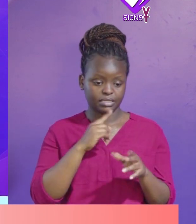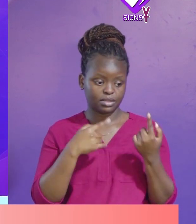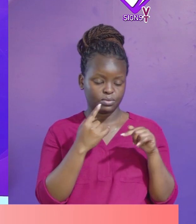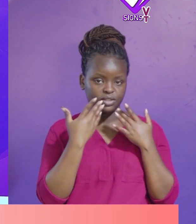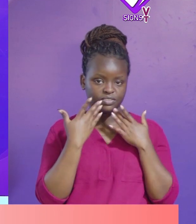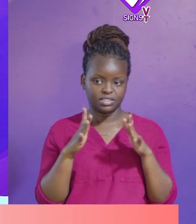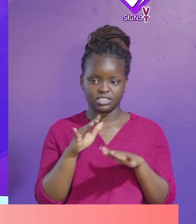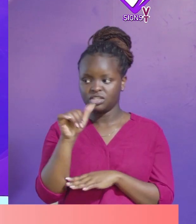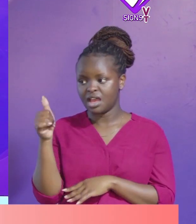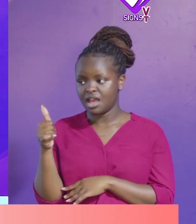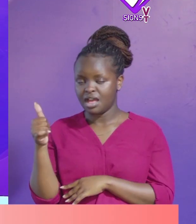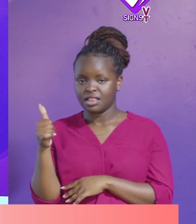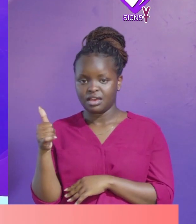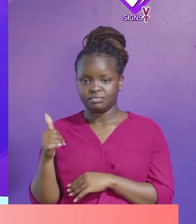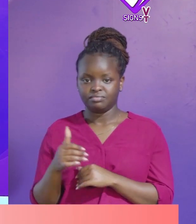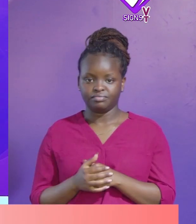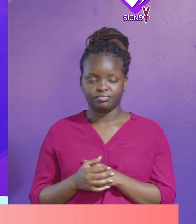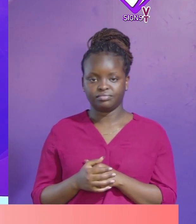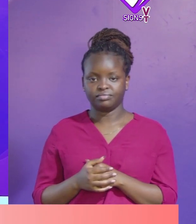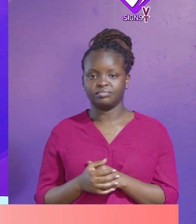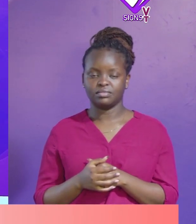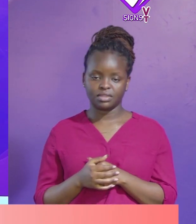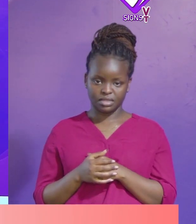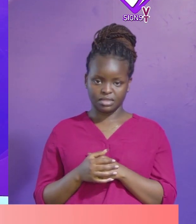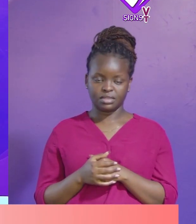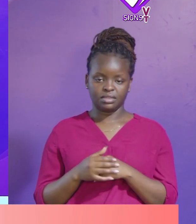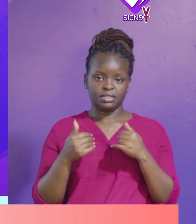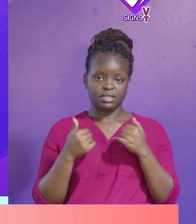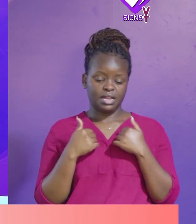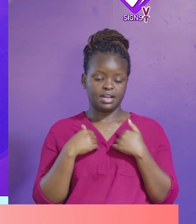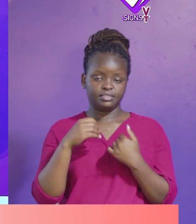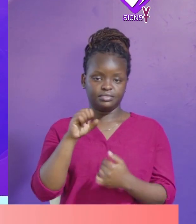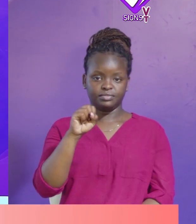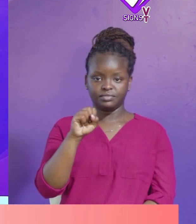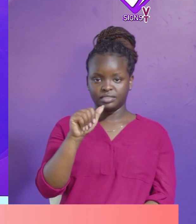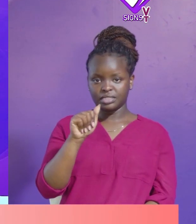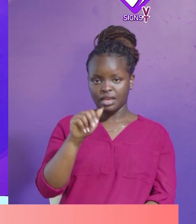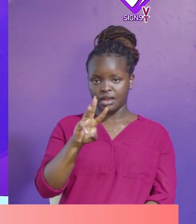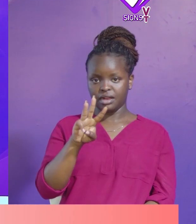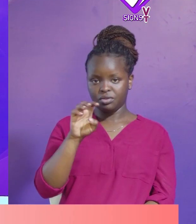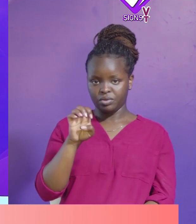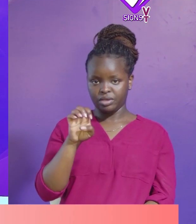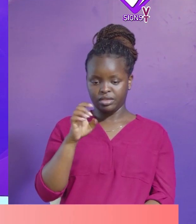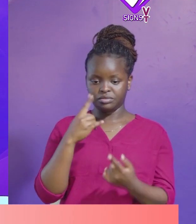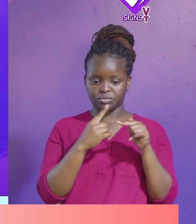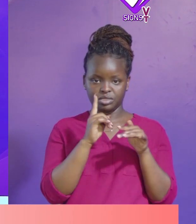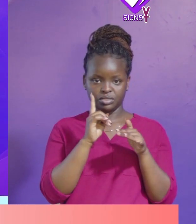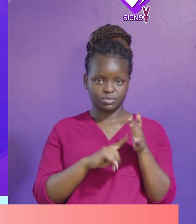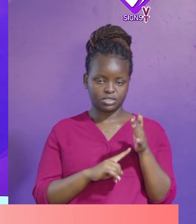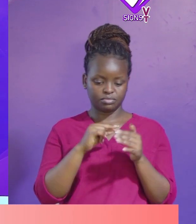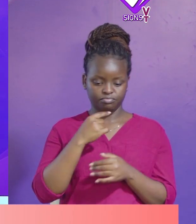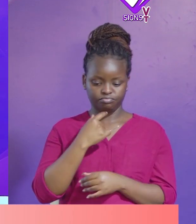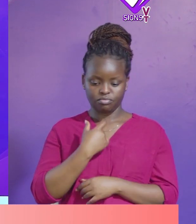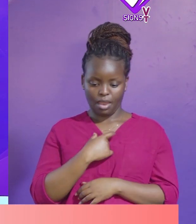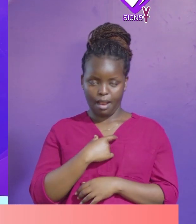in other disciplines. And this, we had Sebastian Sawe winning the gold